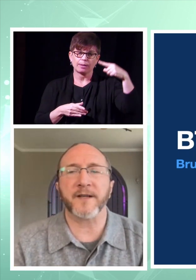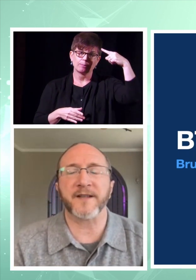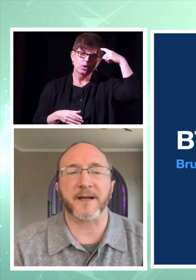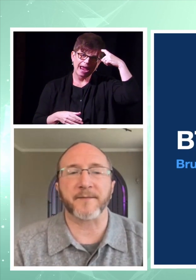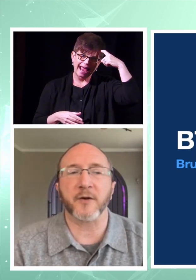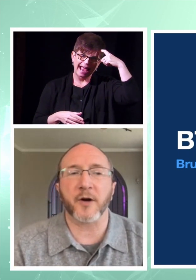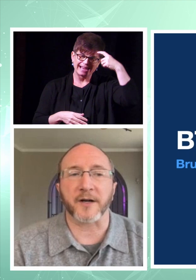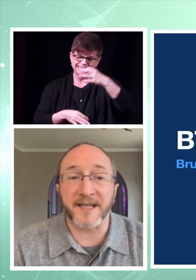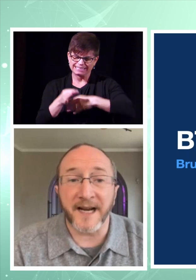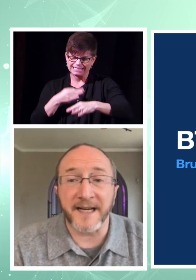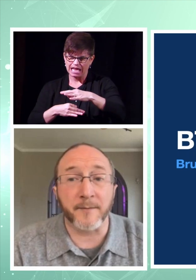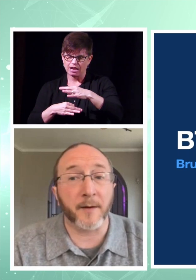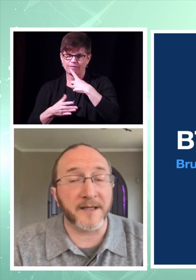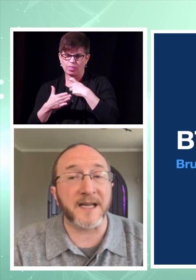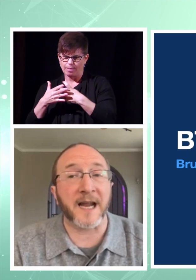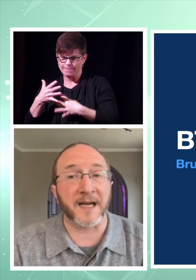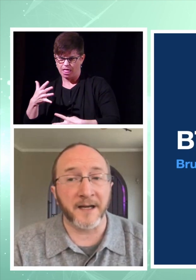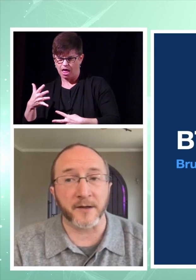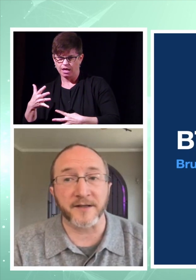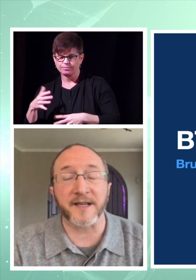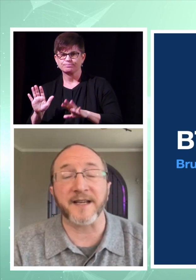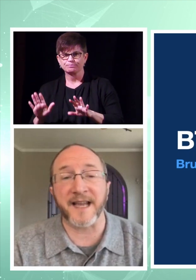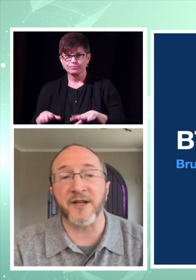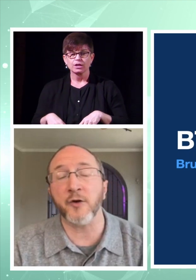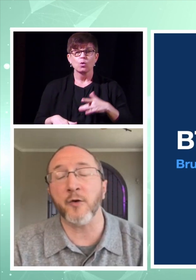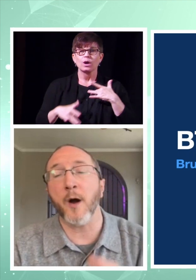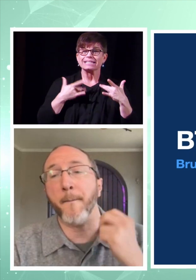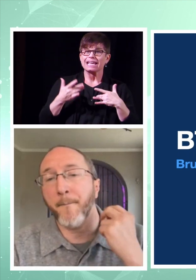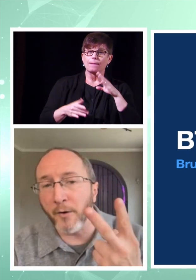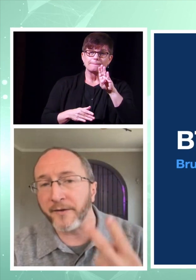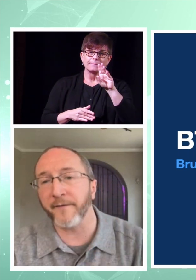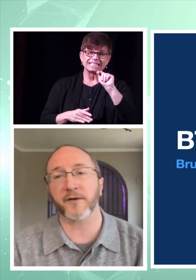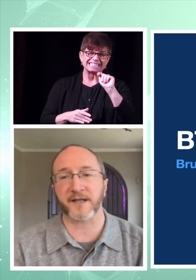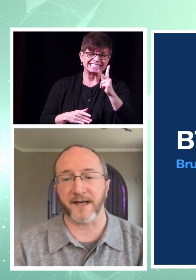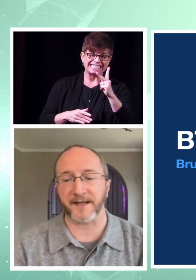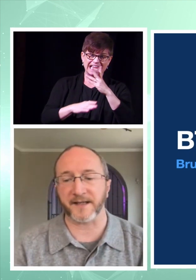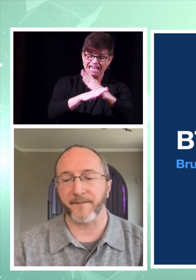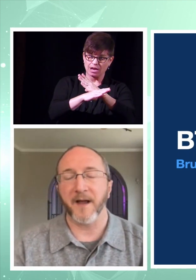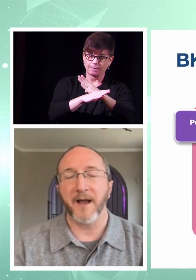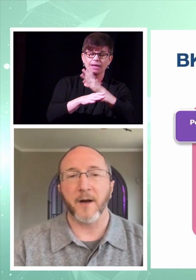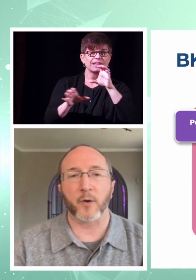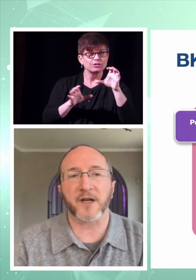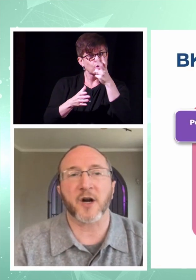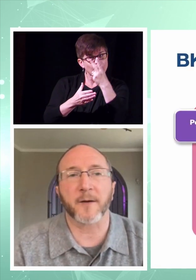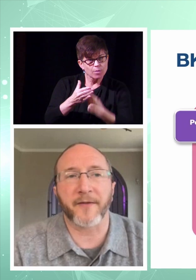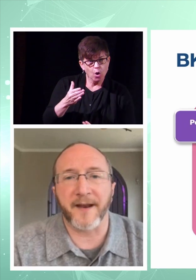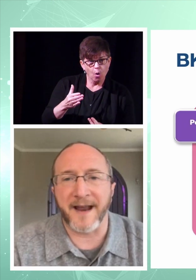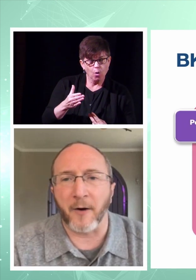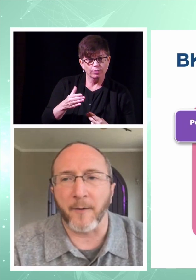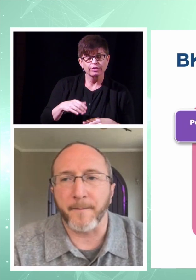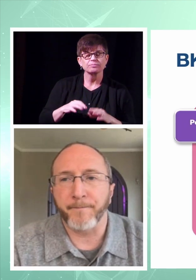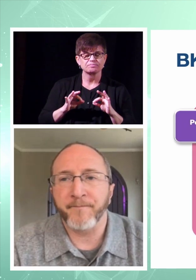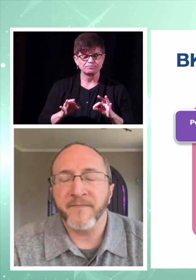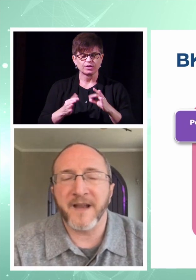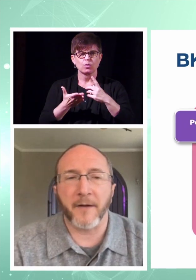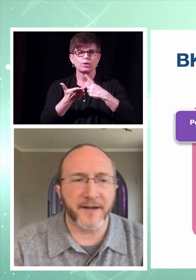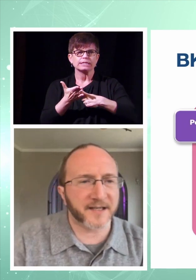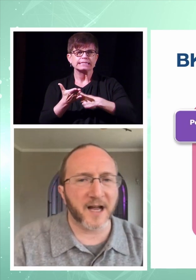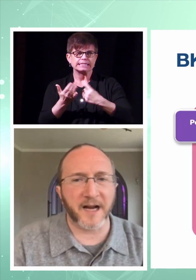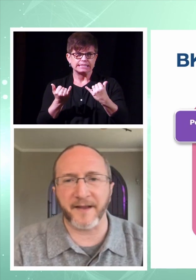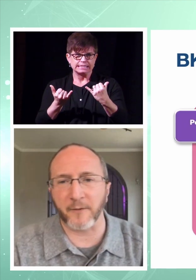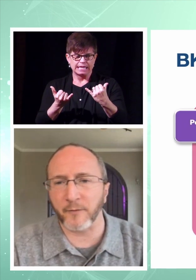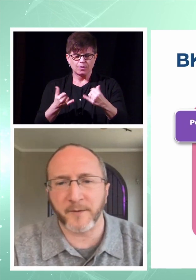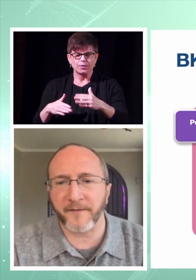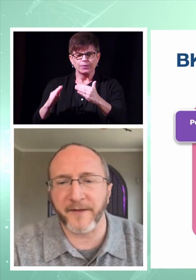one of the reasons that I'm so darn excited about BTK inhibitors is they do both of those things. We're going to talk about that now. Now,